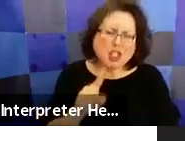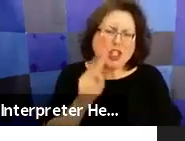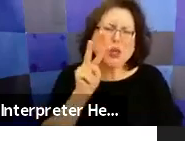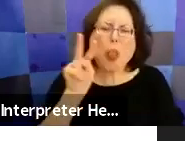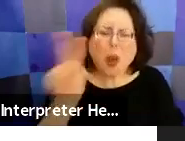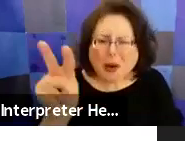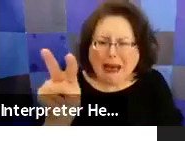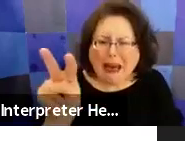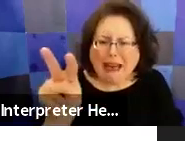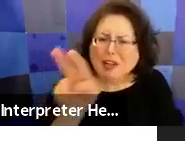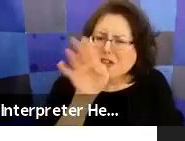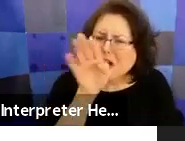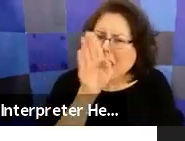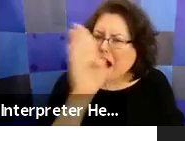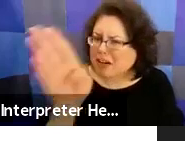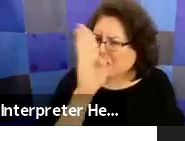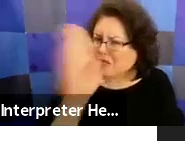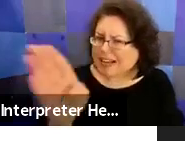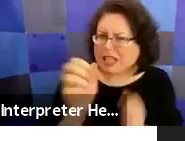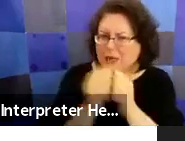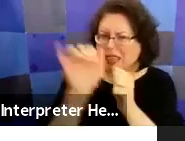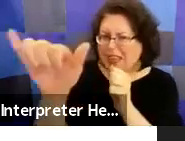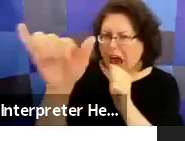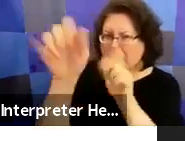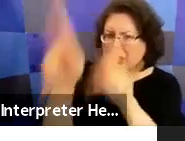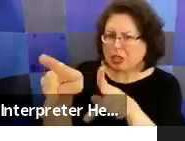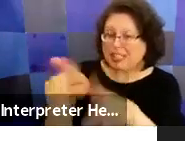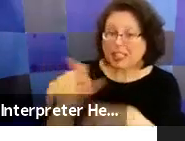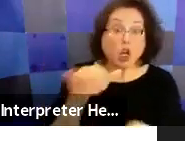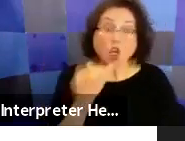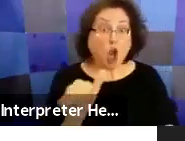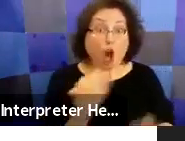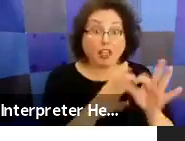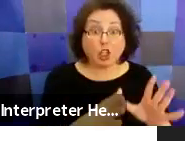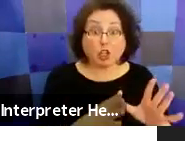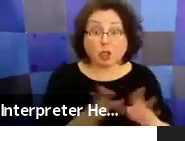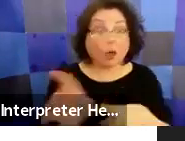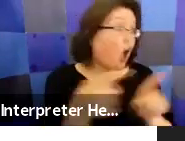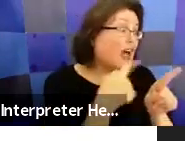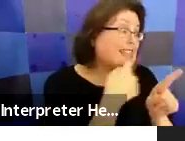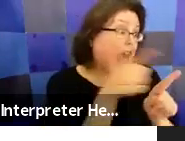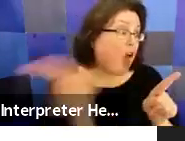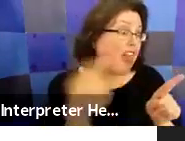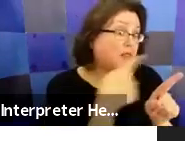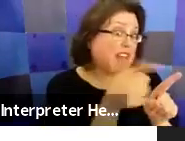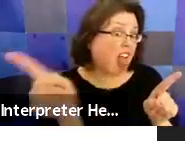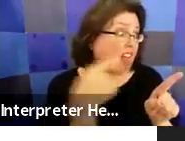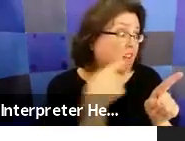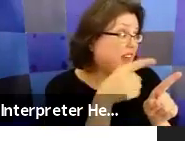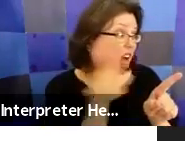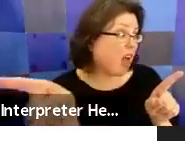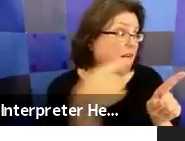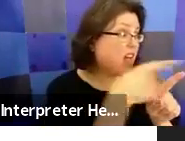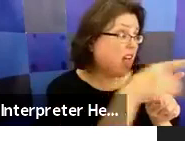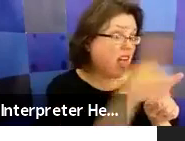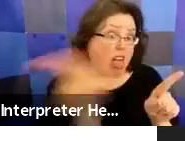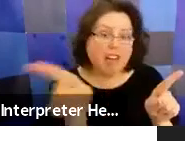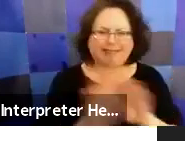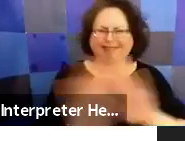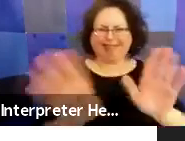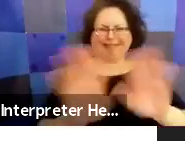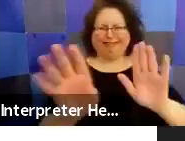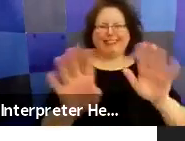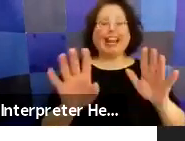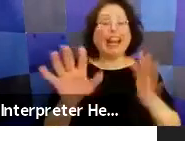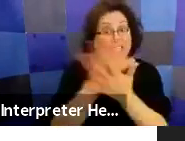and speak directly to the subject, not to the interpreter, right? And that's really hard to do. I think it's